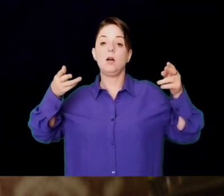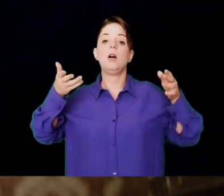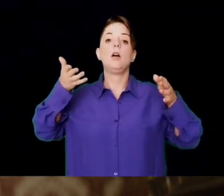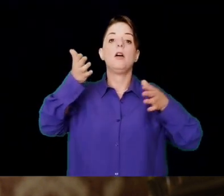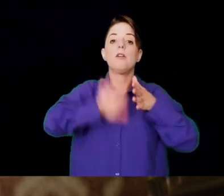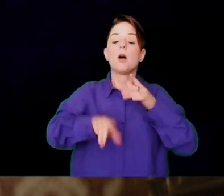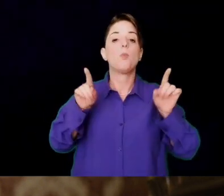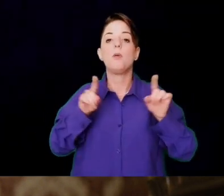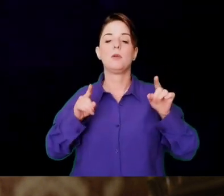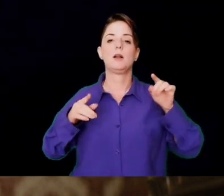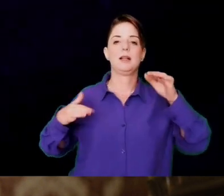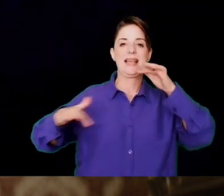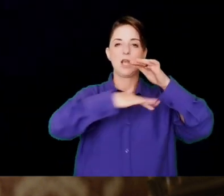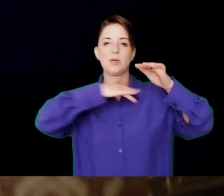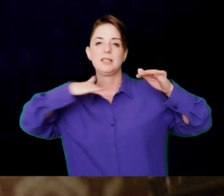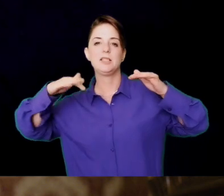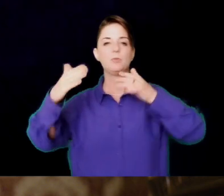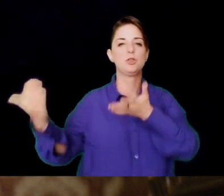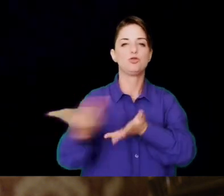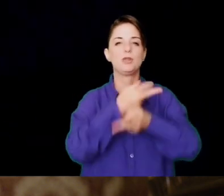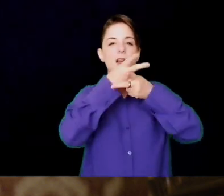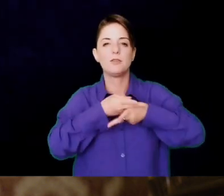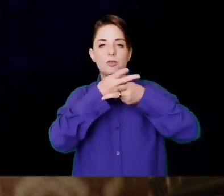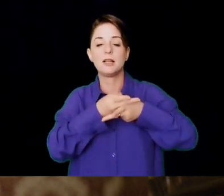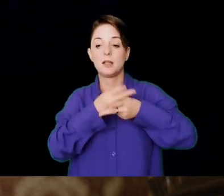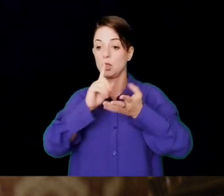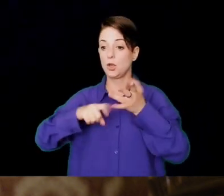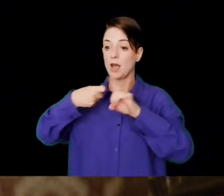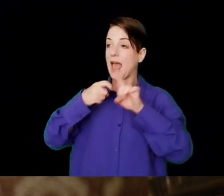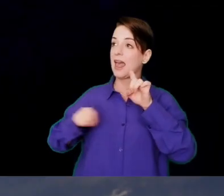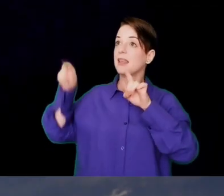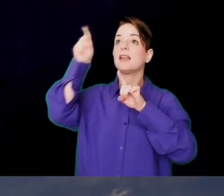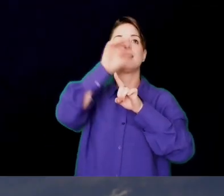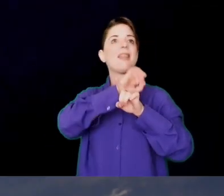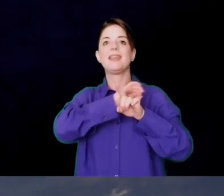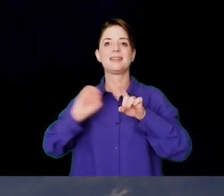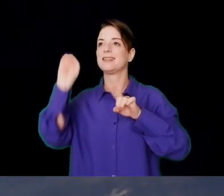comes from the recovery of an ecosystem. I don't think we've seen that anywhere else around UK.